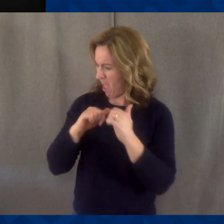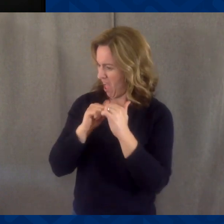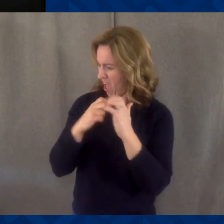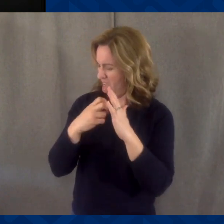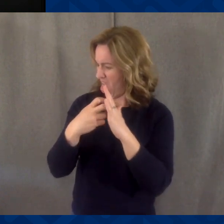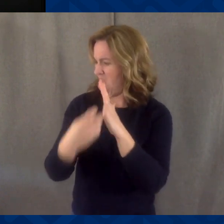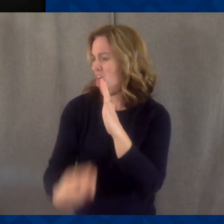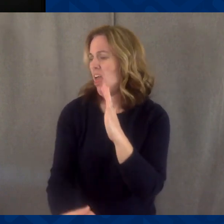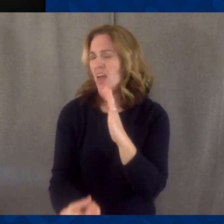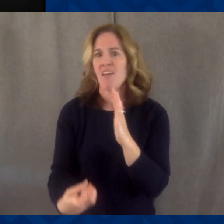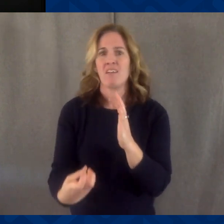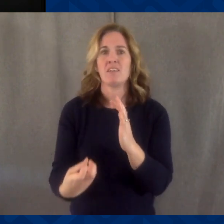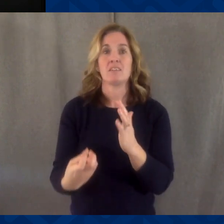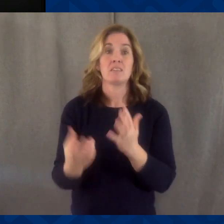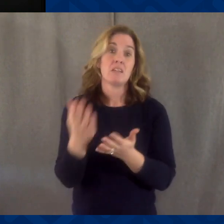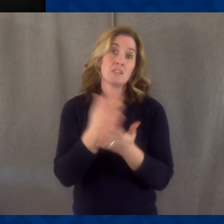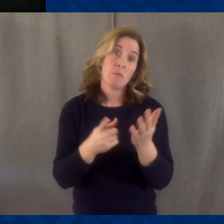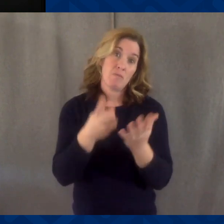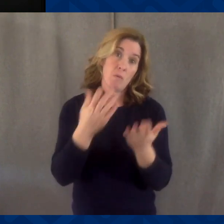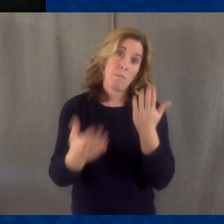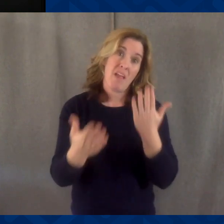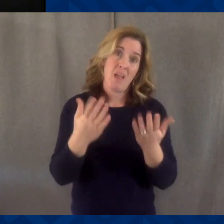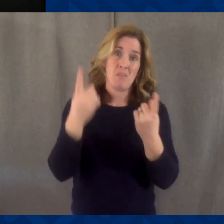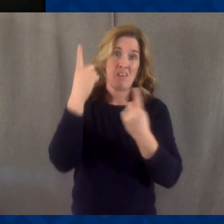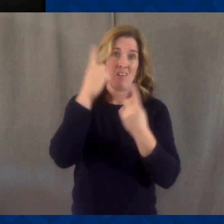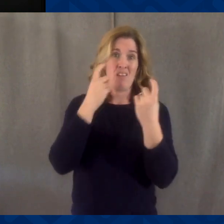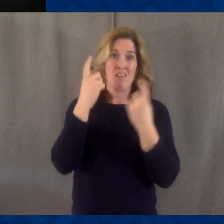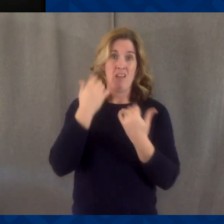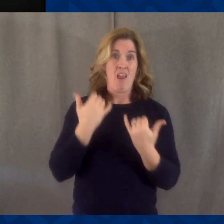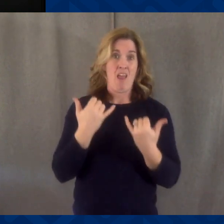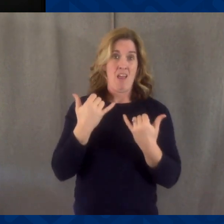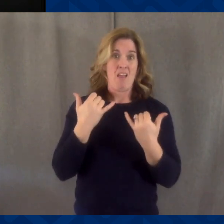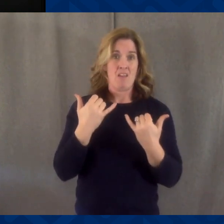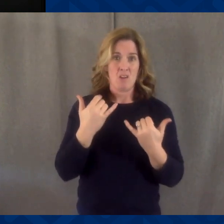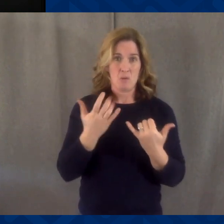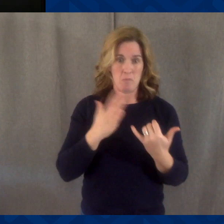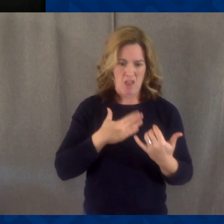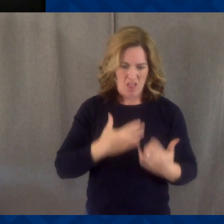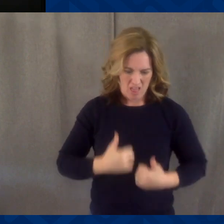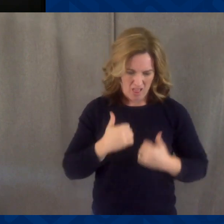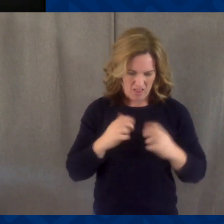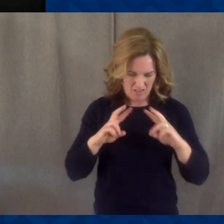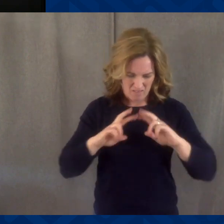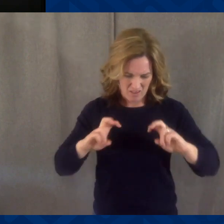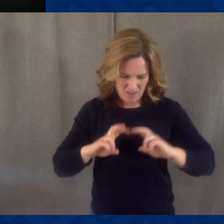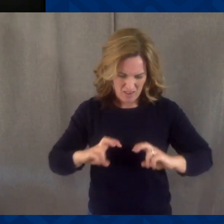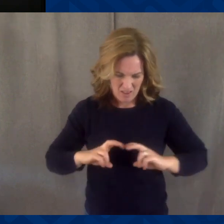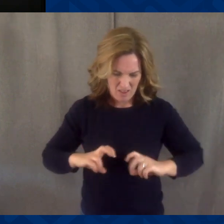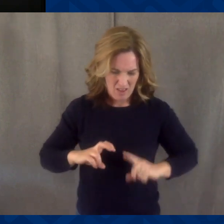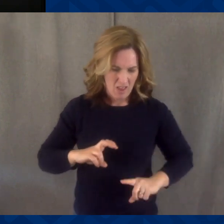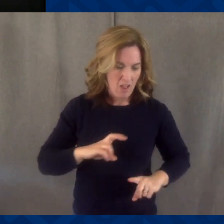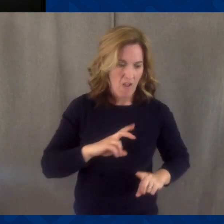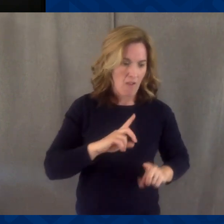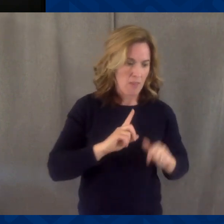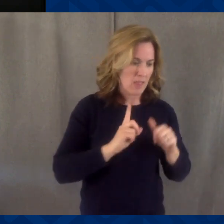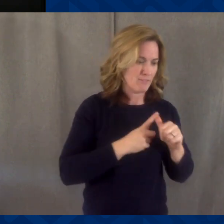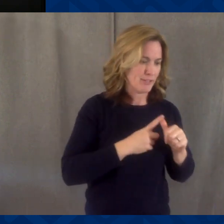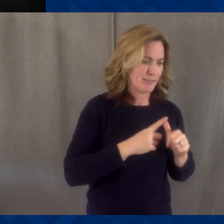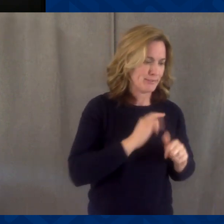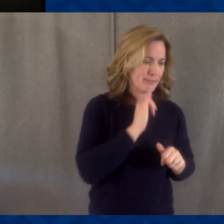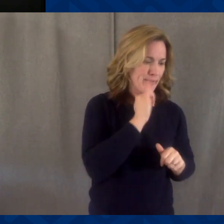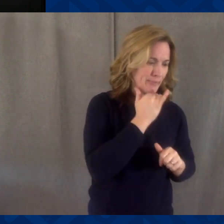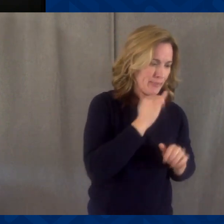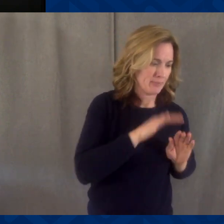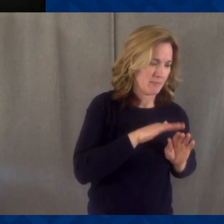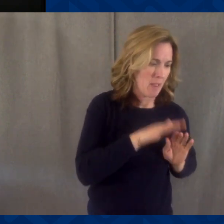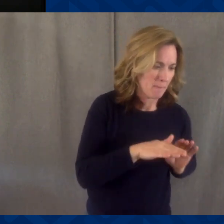of you may be contending with that question now. You survey your life, you take inventory of your life, and one small misstep has compounded upon itself,